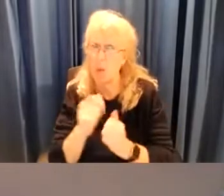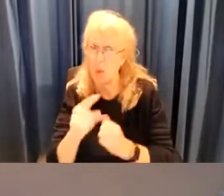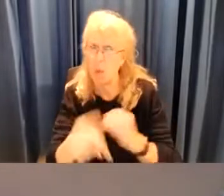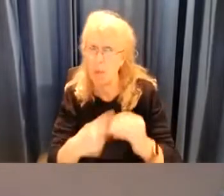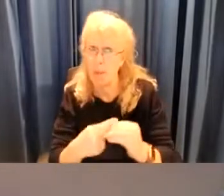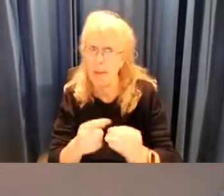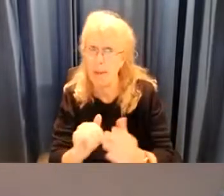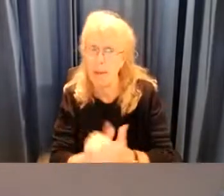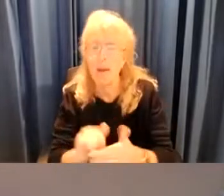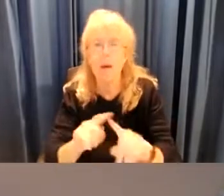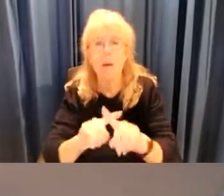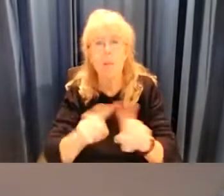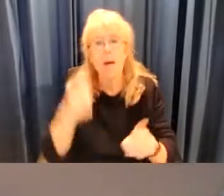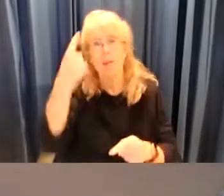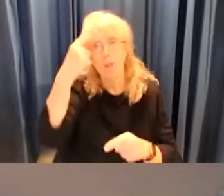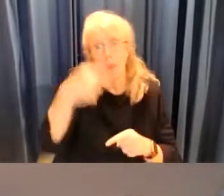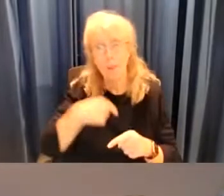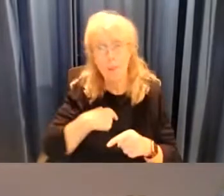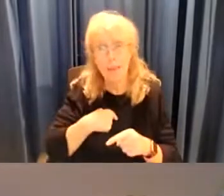But for me,